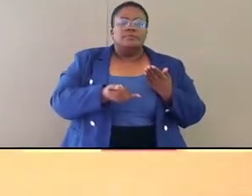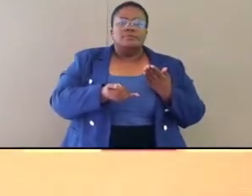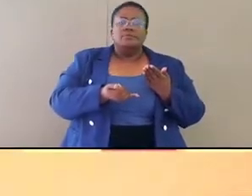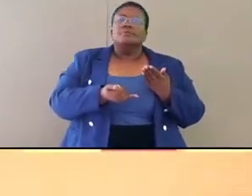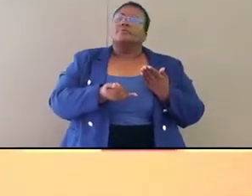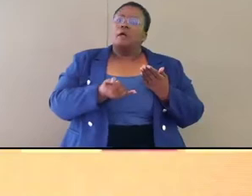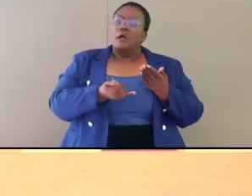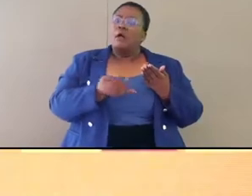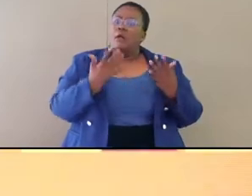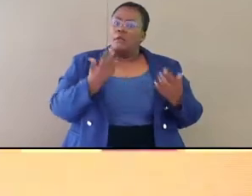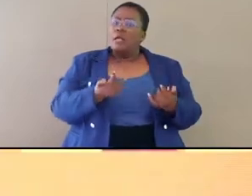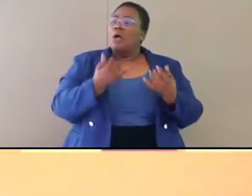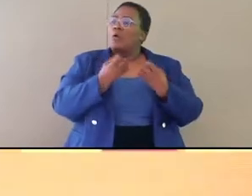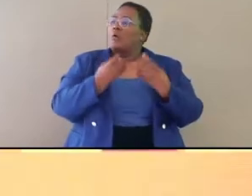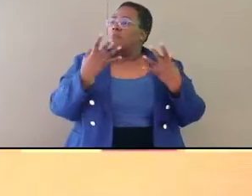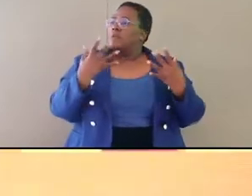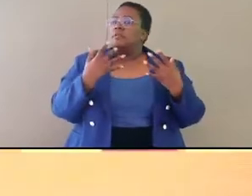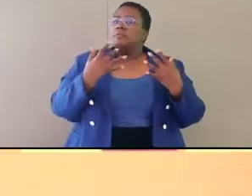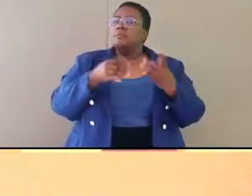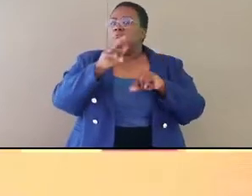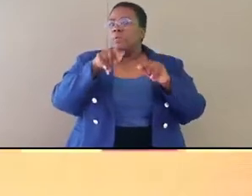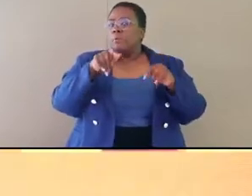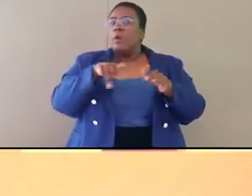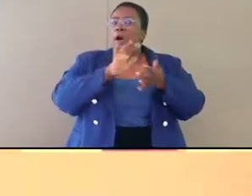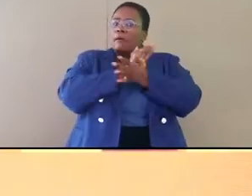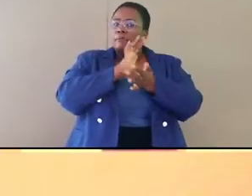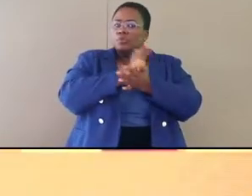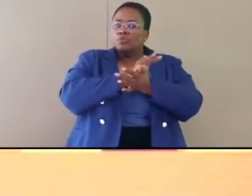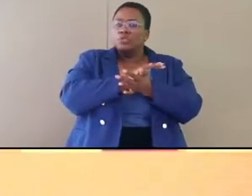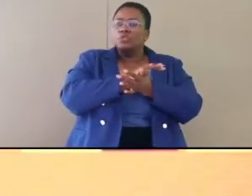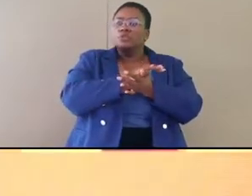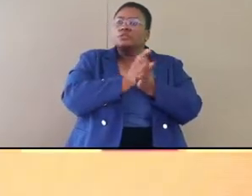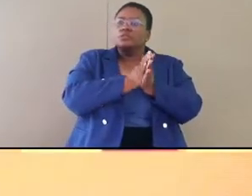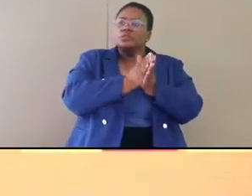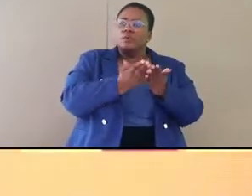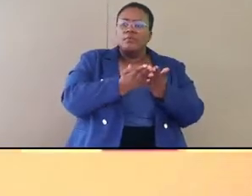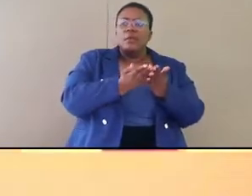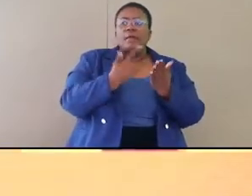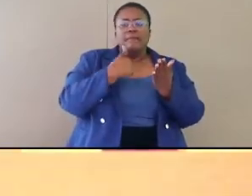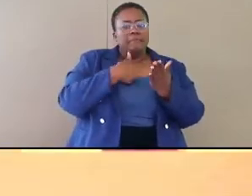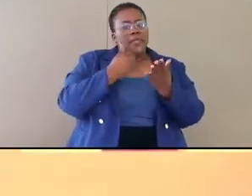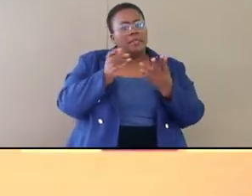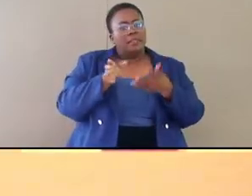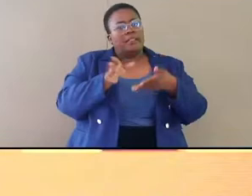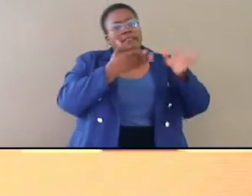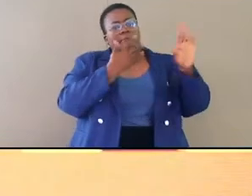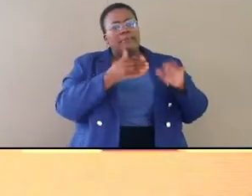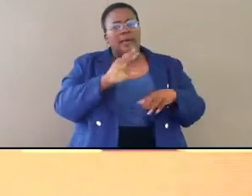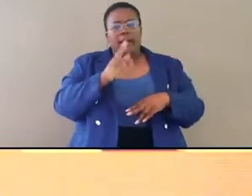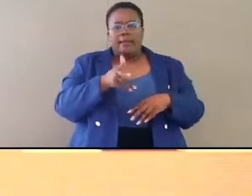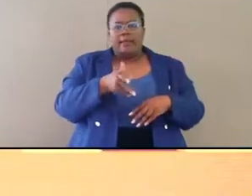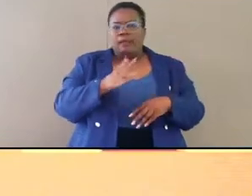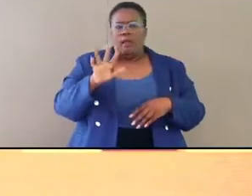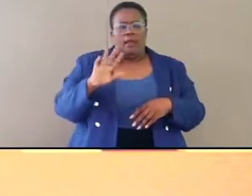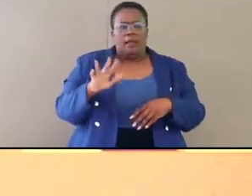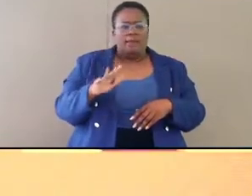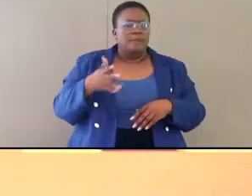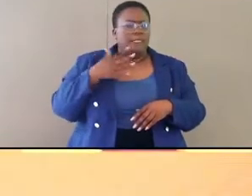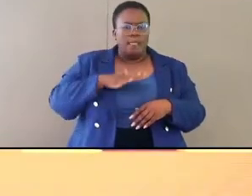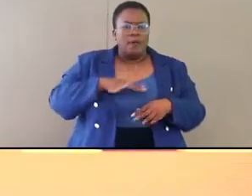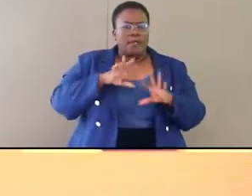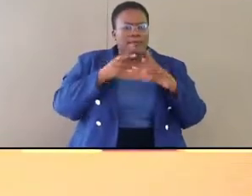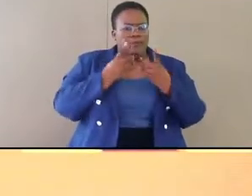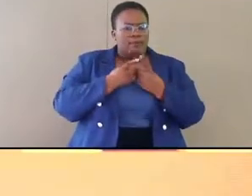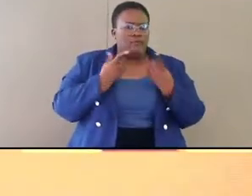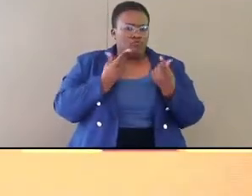appreciated in a number of quarters and I'm not going to let it go. And I don't want the department to let it go